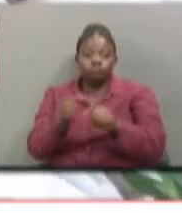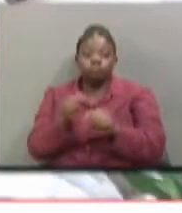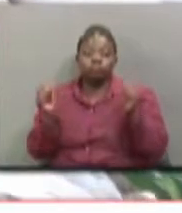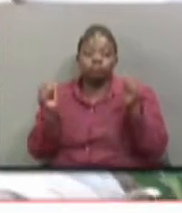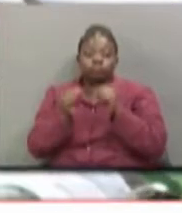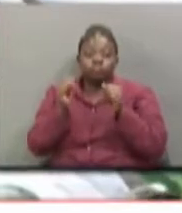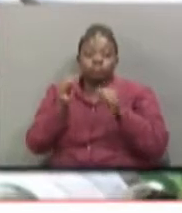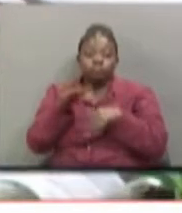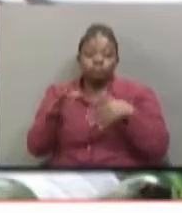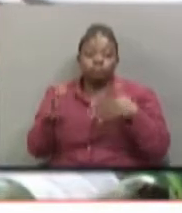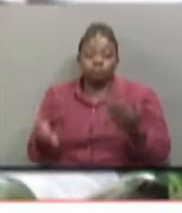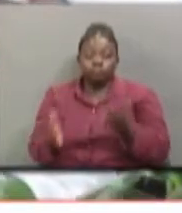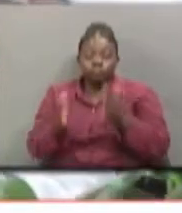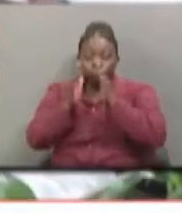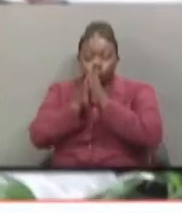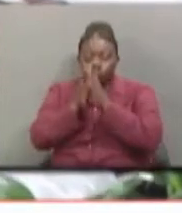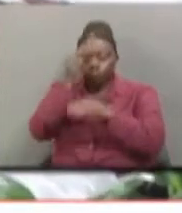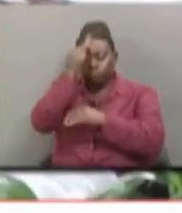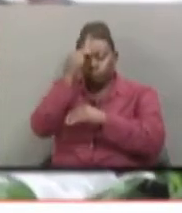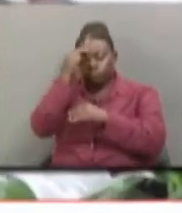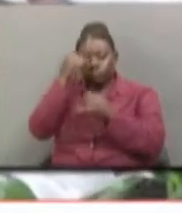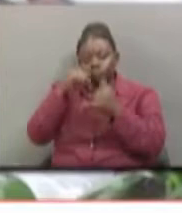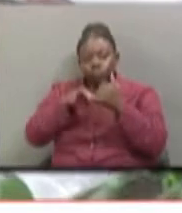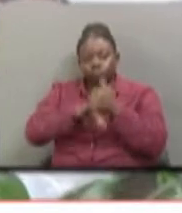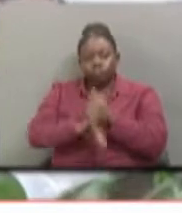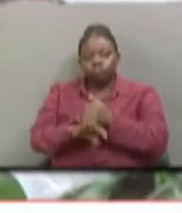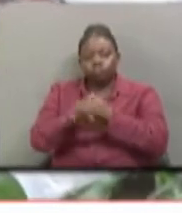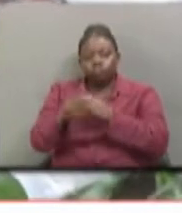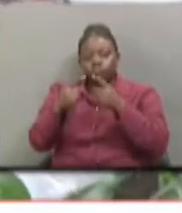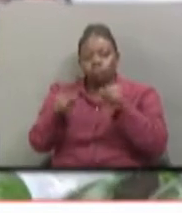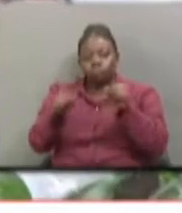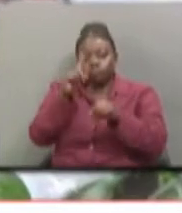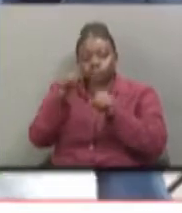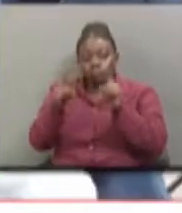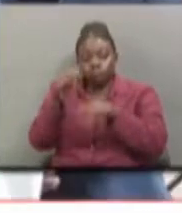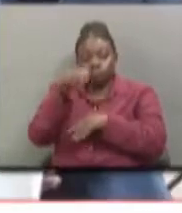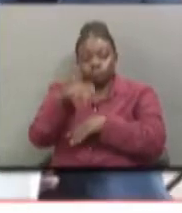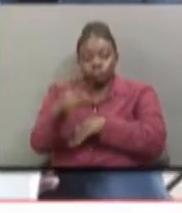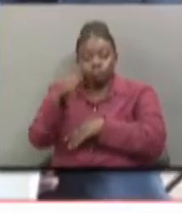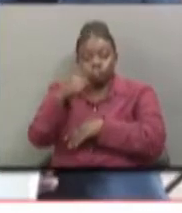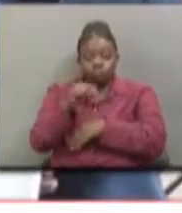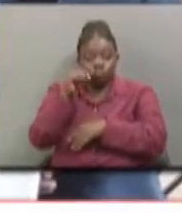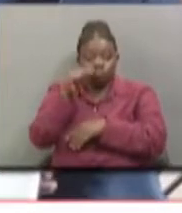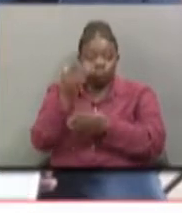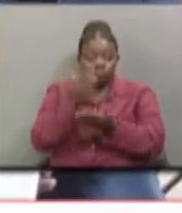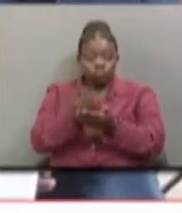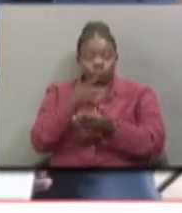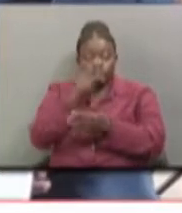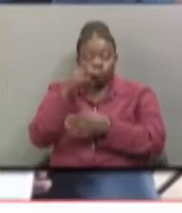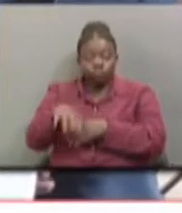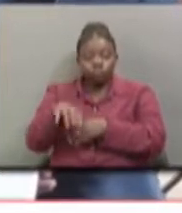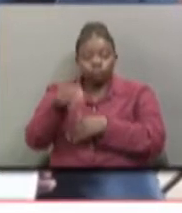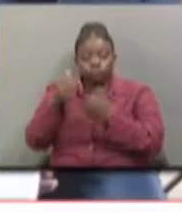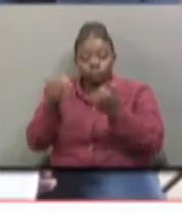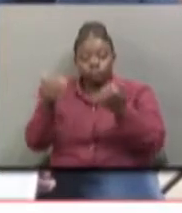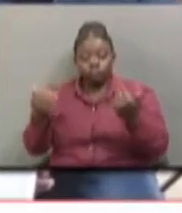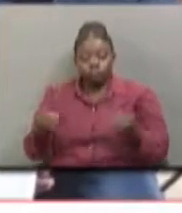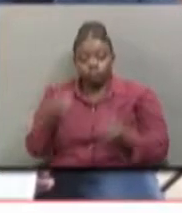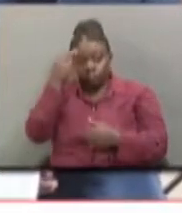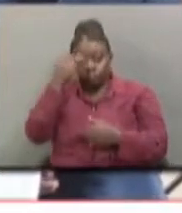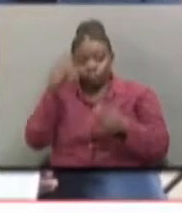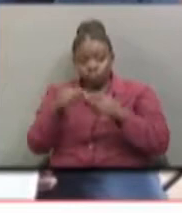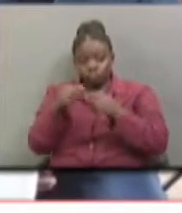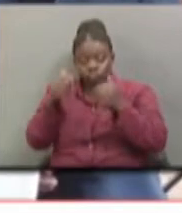ekyo. Asabidde abayizi ba siniya eyookuna abagenda okutandika ebigezo byabwe olunaku olw'enkya, n'asaba abazadde okukuliza abaana mu ddiini n'ababaana